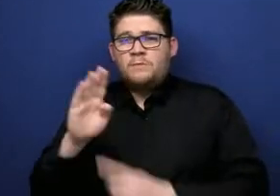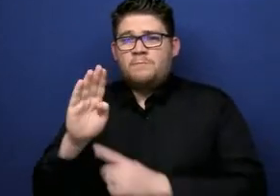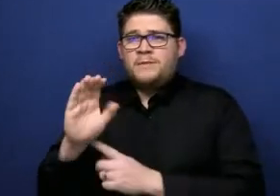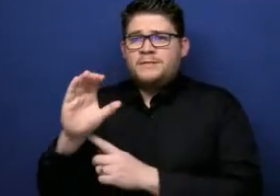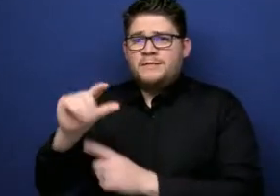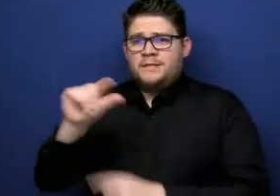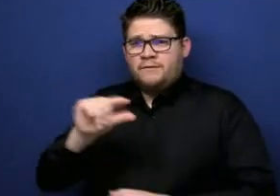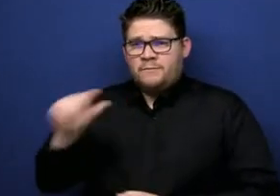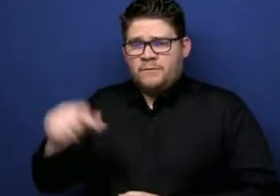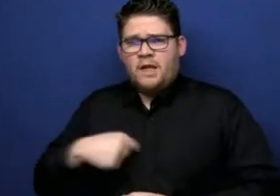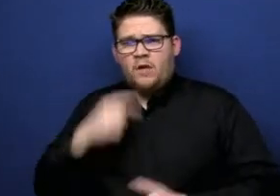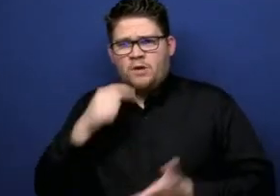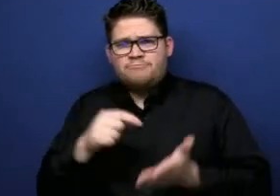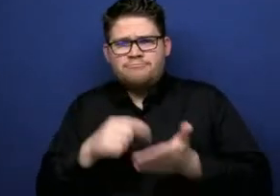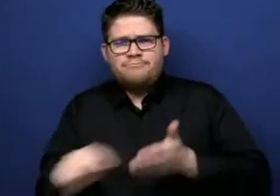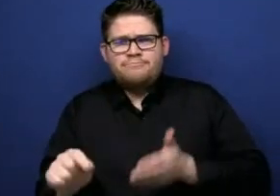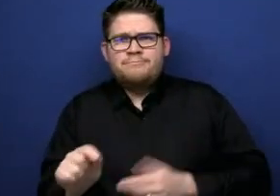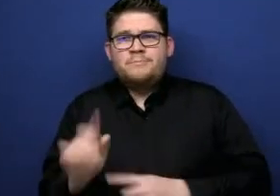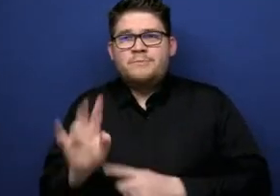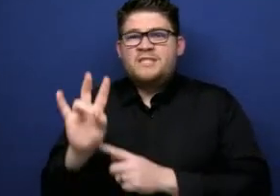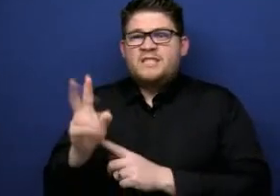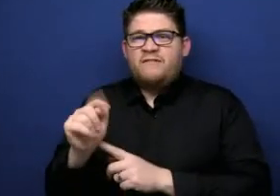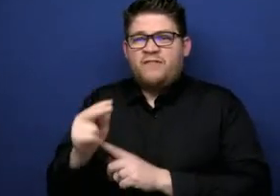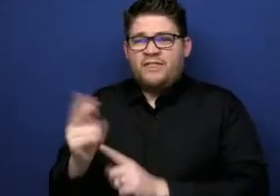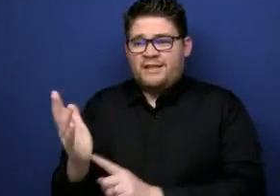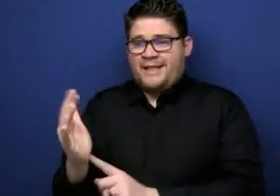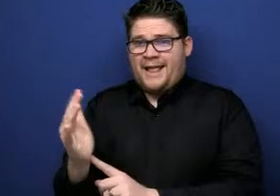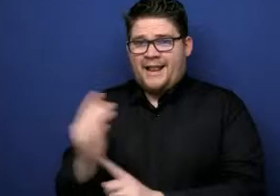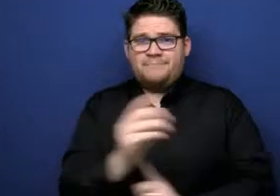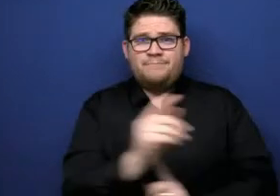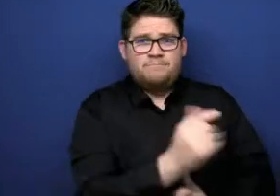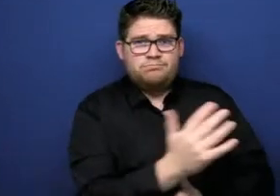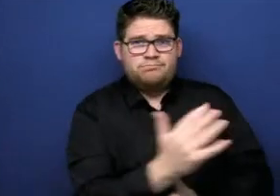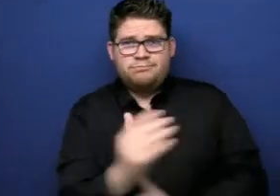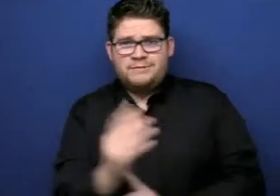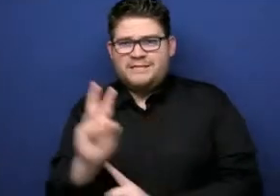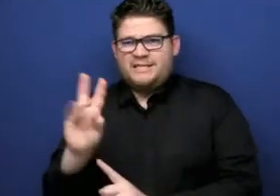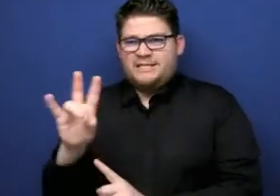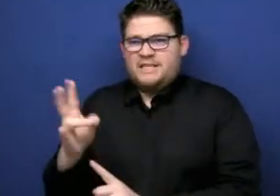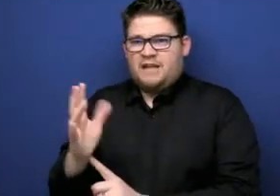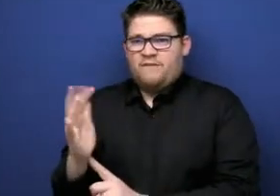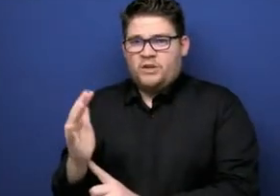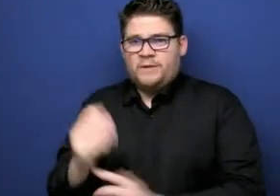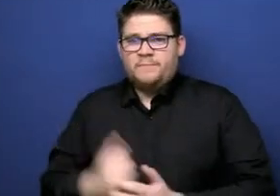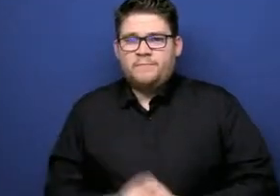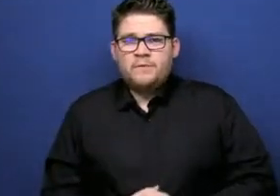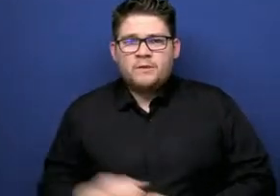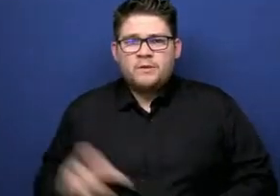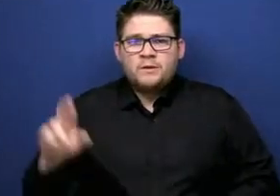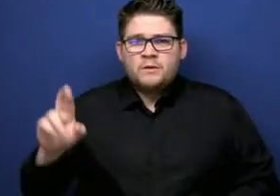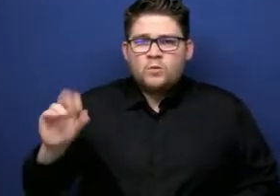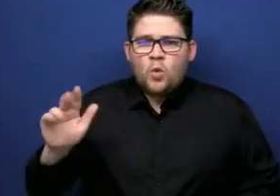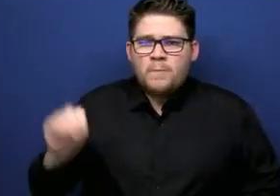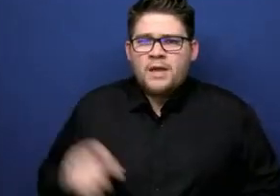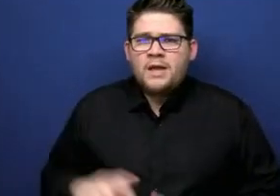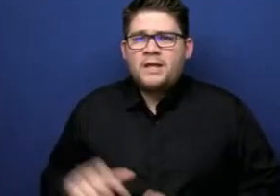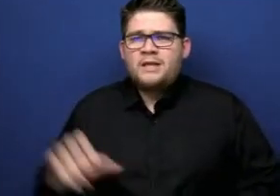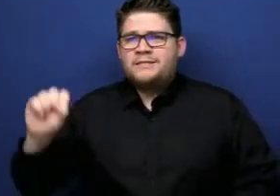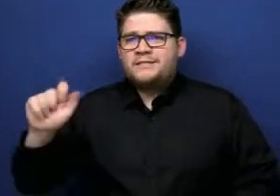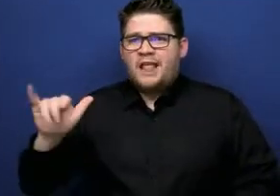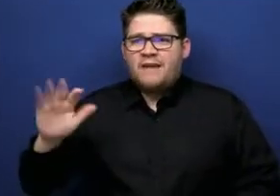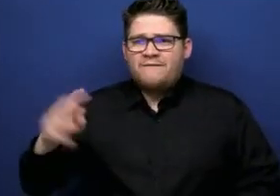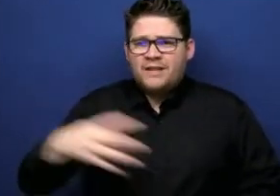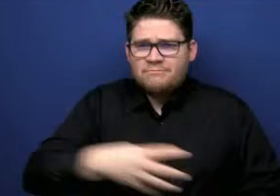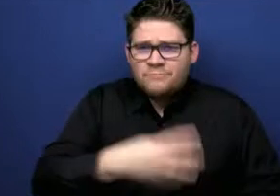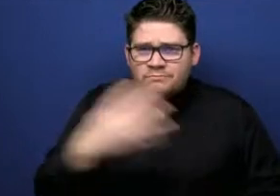Roma, Slavic, LGBTQ2+, and people with disabilities who lost their lives.